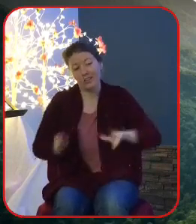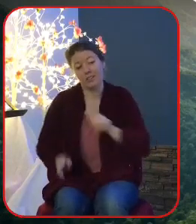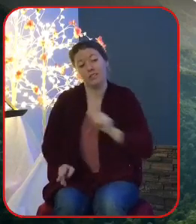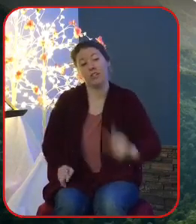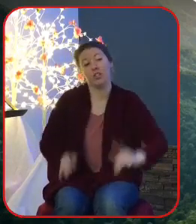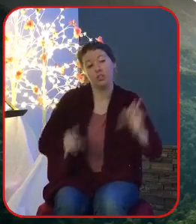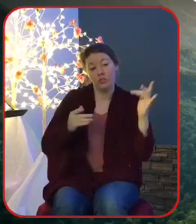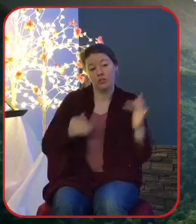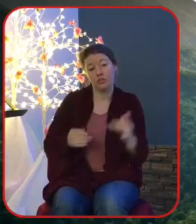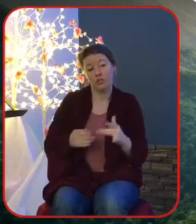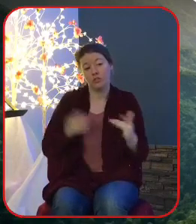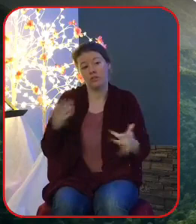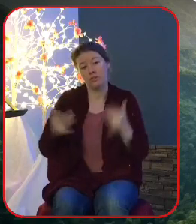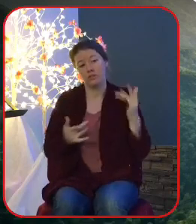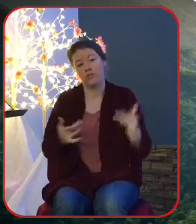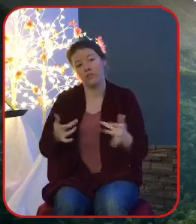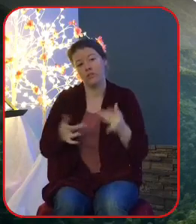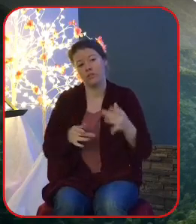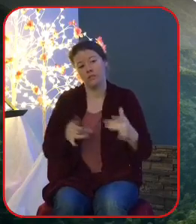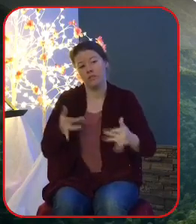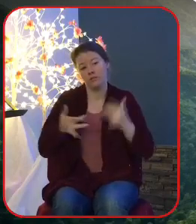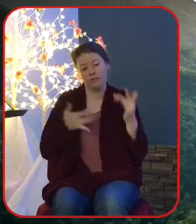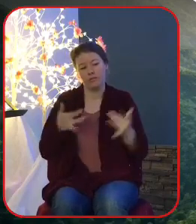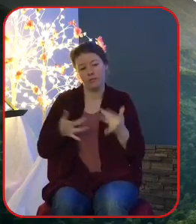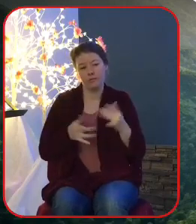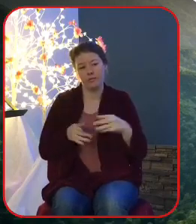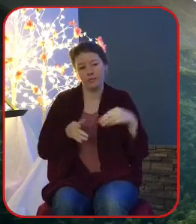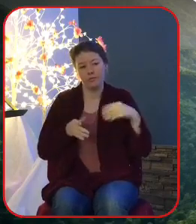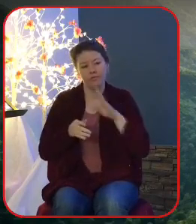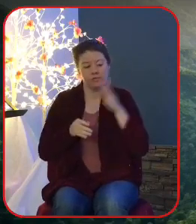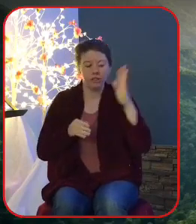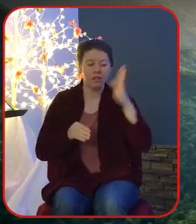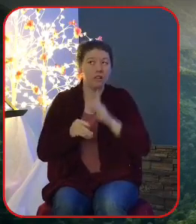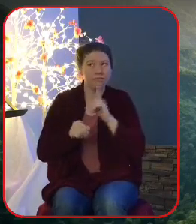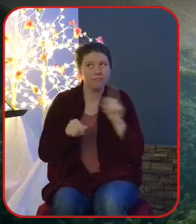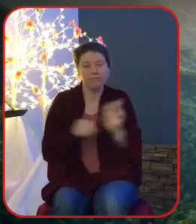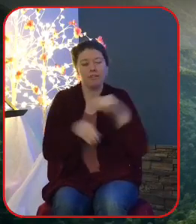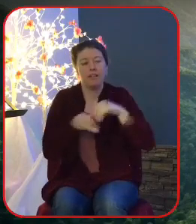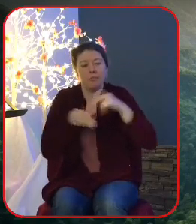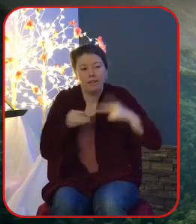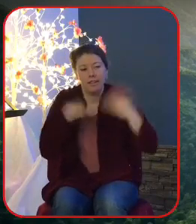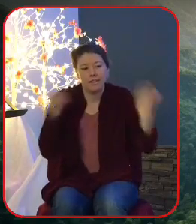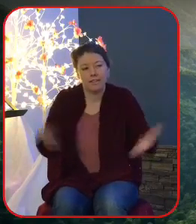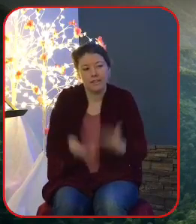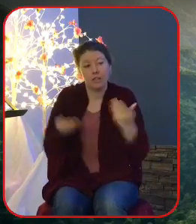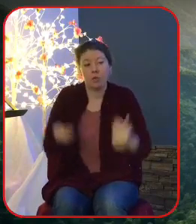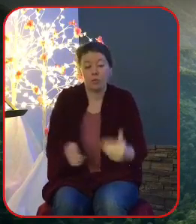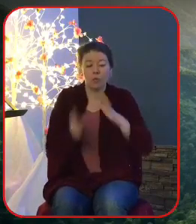Shout out your praise, there's joy in the house of the Lord. Our God is surely in this place, and we won't be